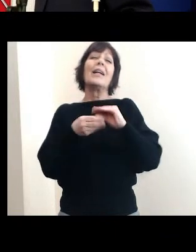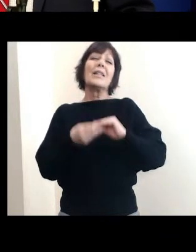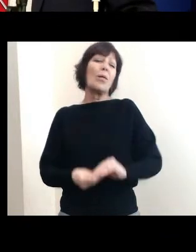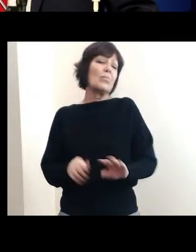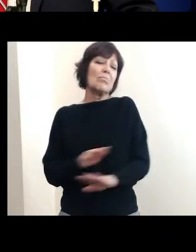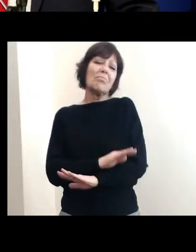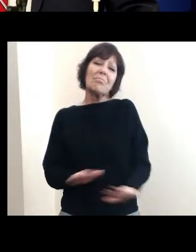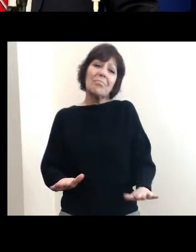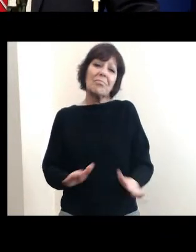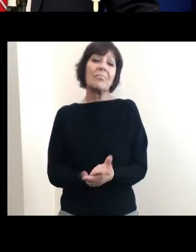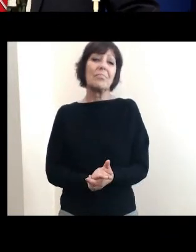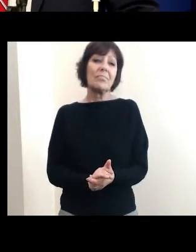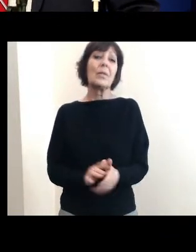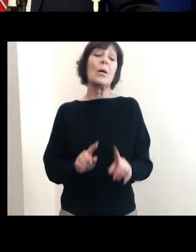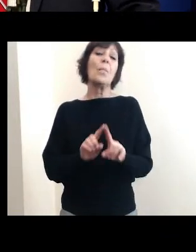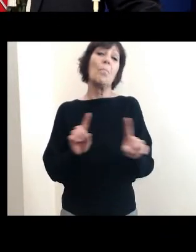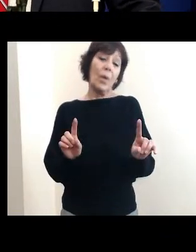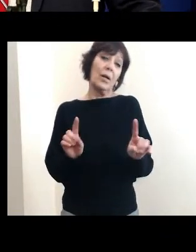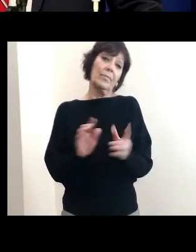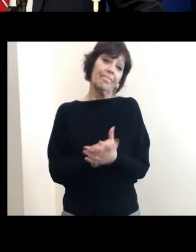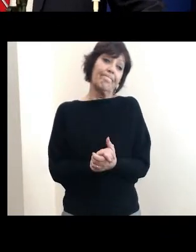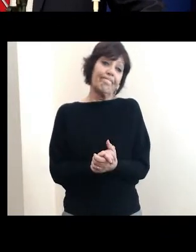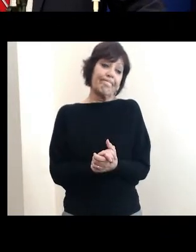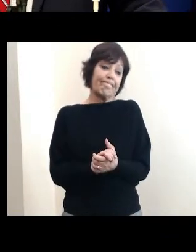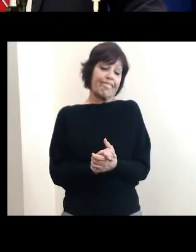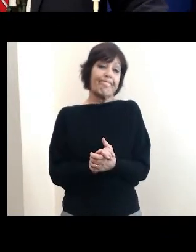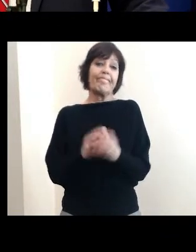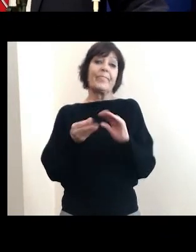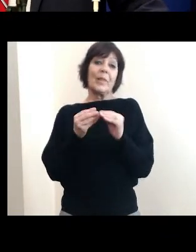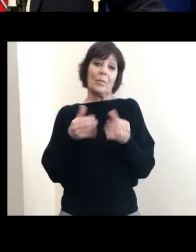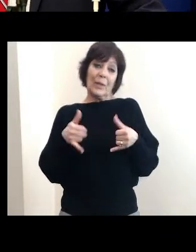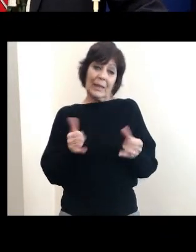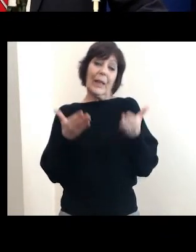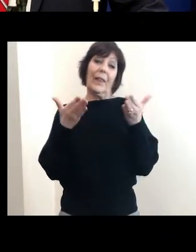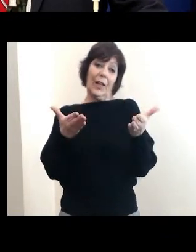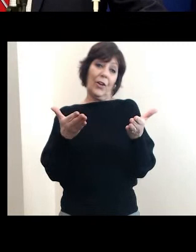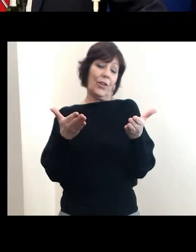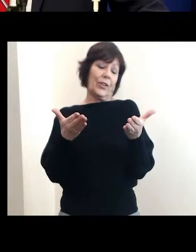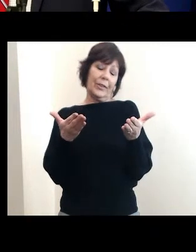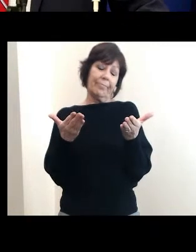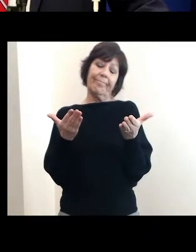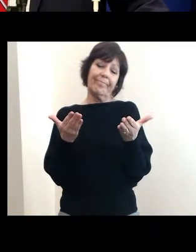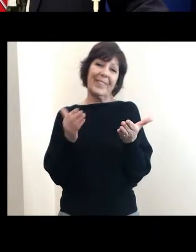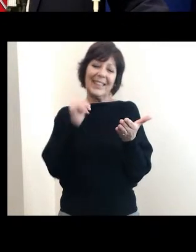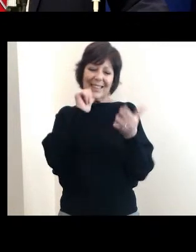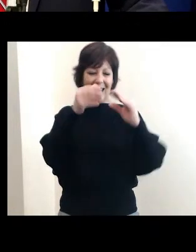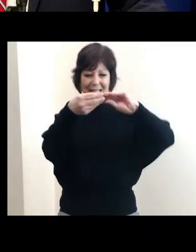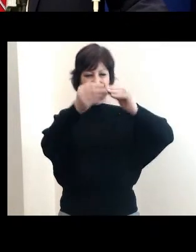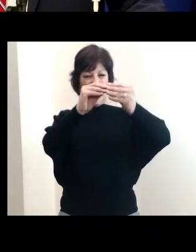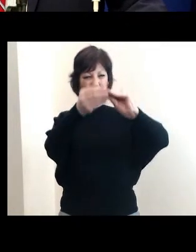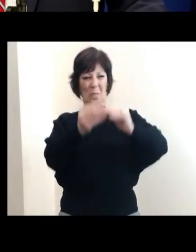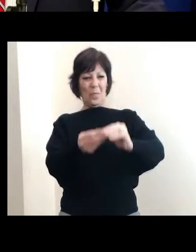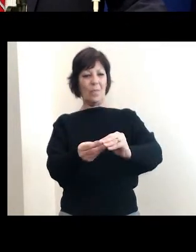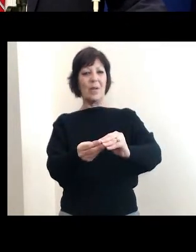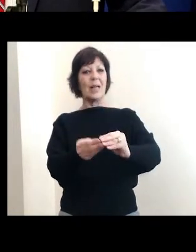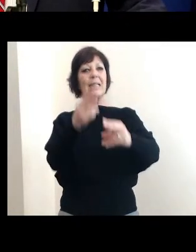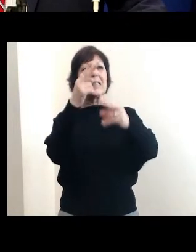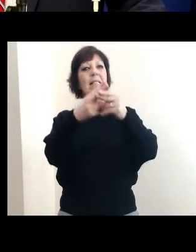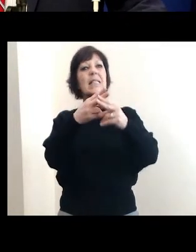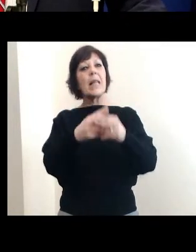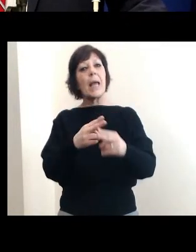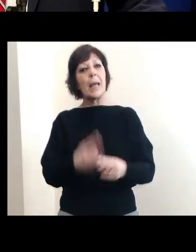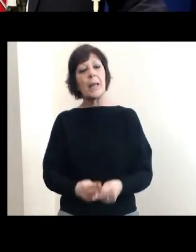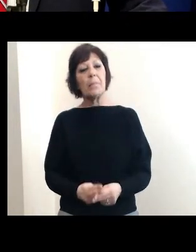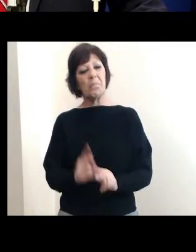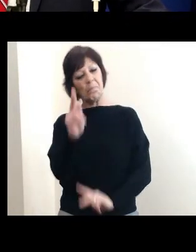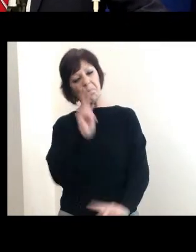But unfortunately, we will have additional numbers to add, which are not just numbers. They're names, their